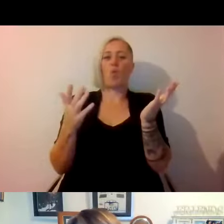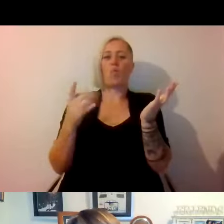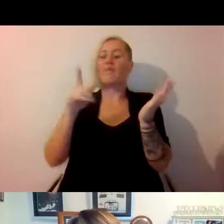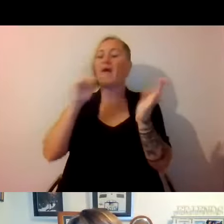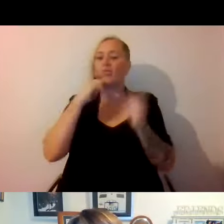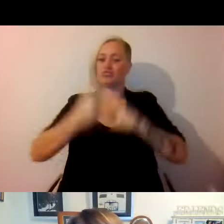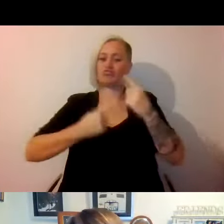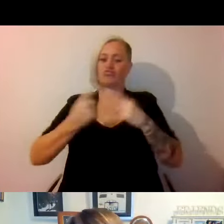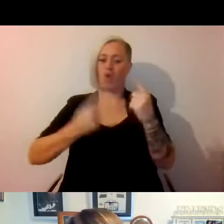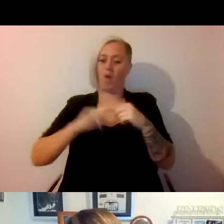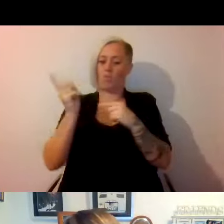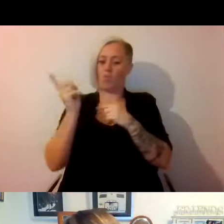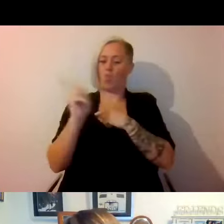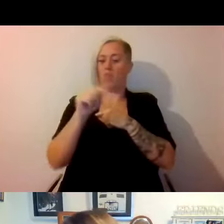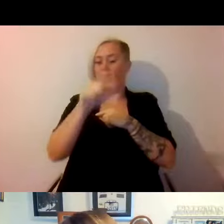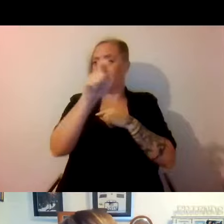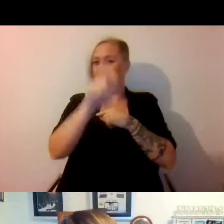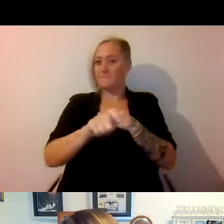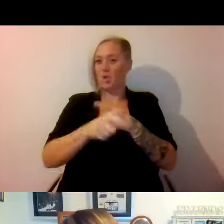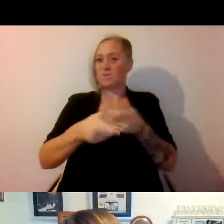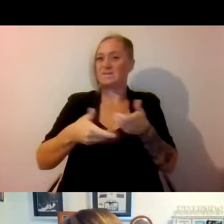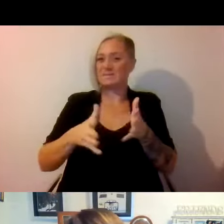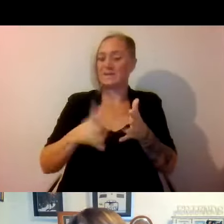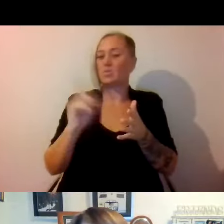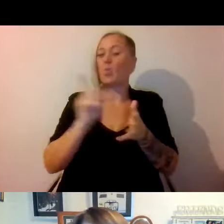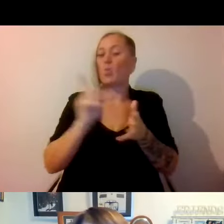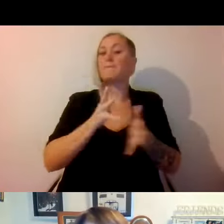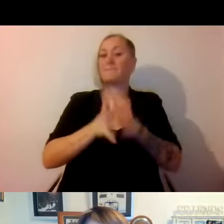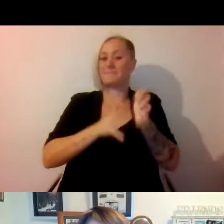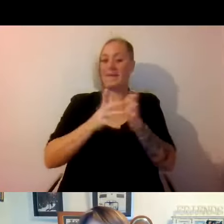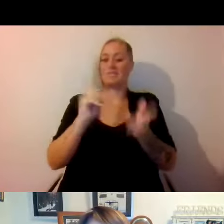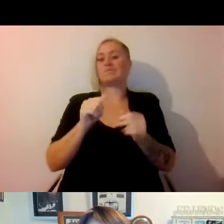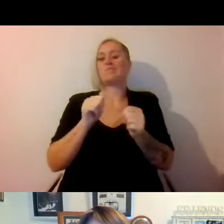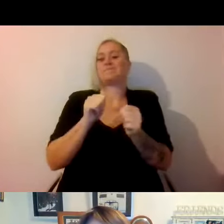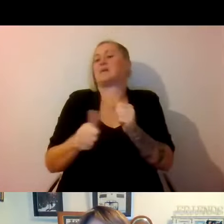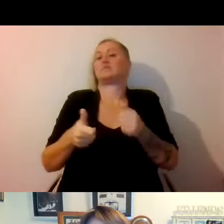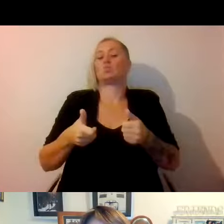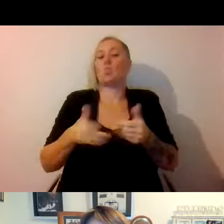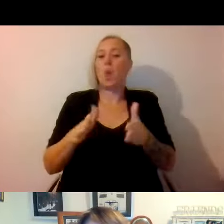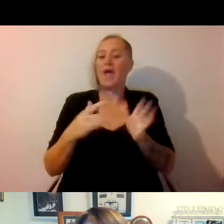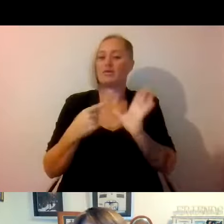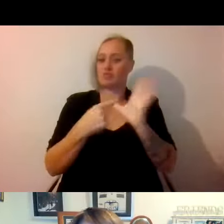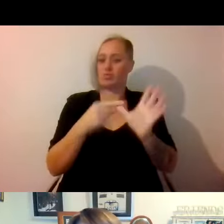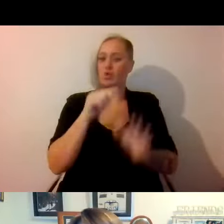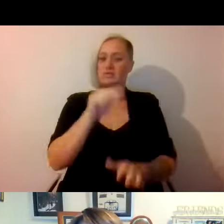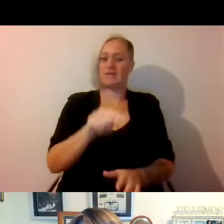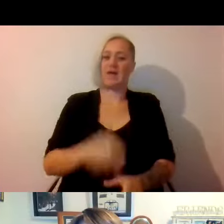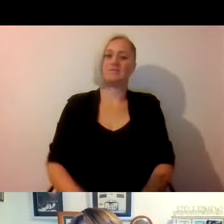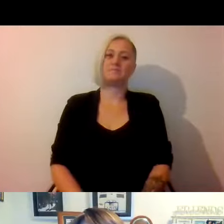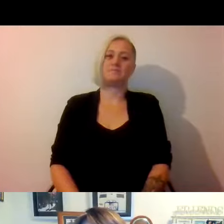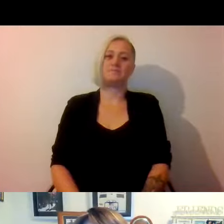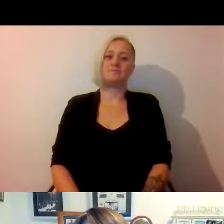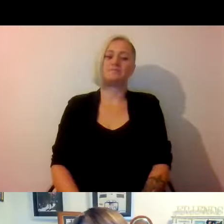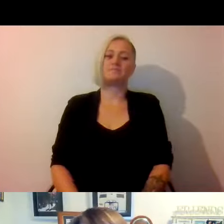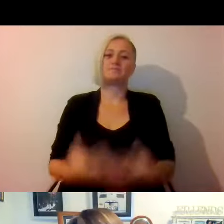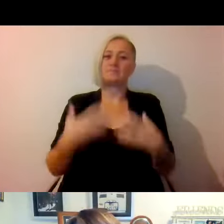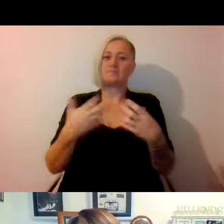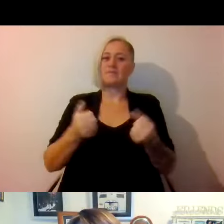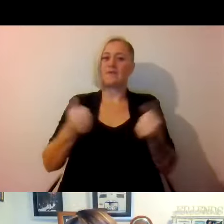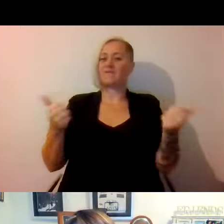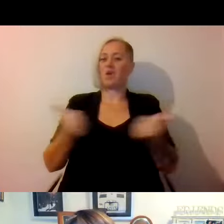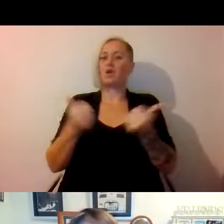does, what it means, and then how the best way to respond to that. There's lots of ways of